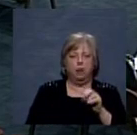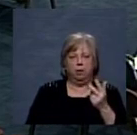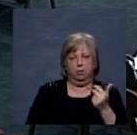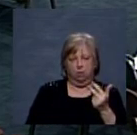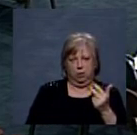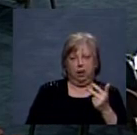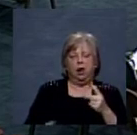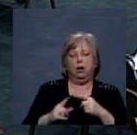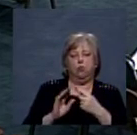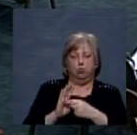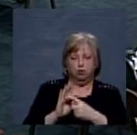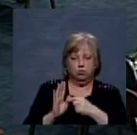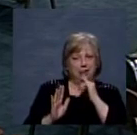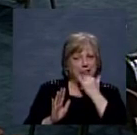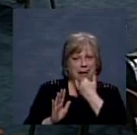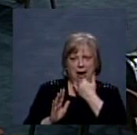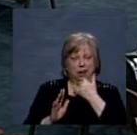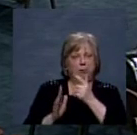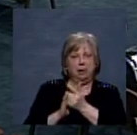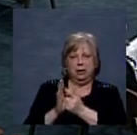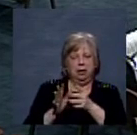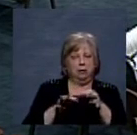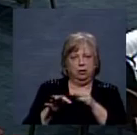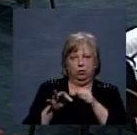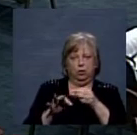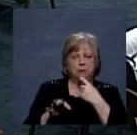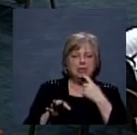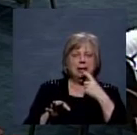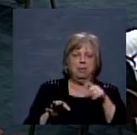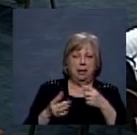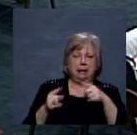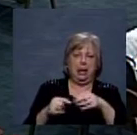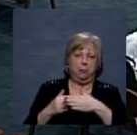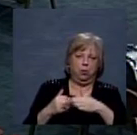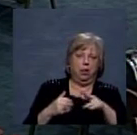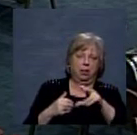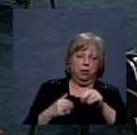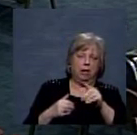December 23rd, 2013, to correct an inaccurate legal description to declare an emergency. Third and final reading.